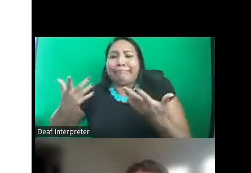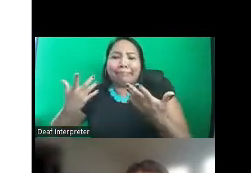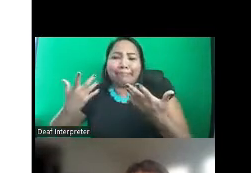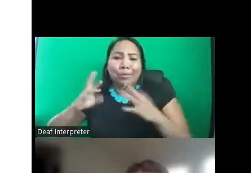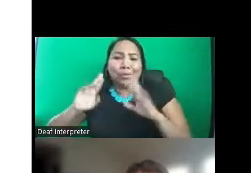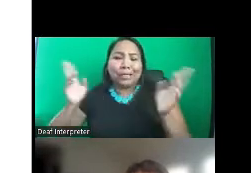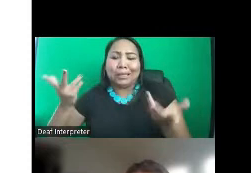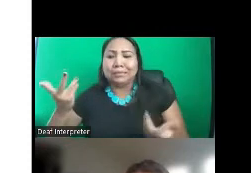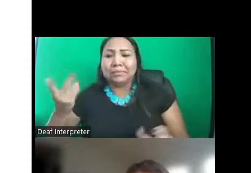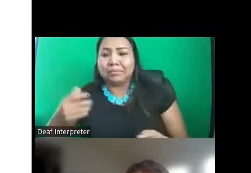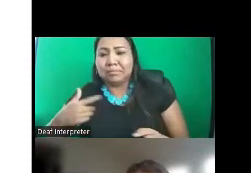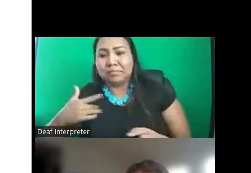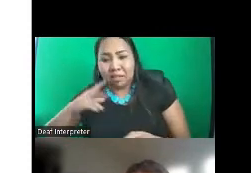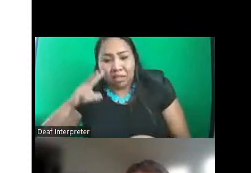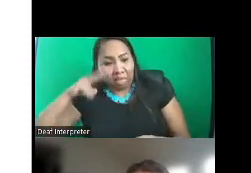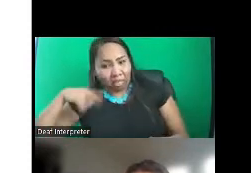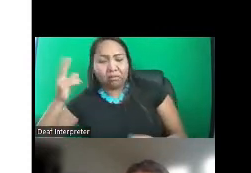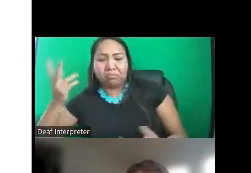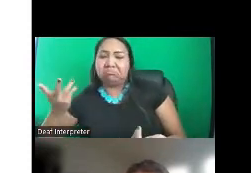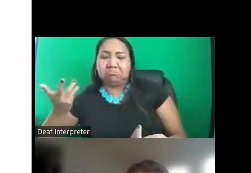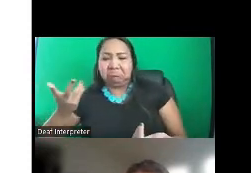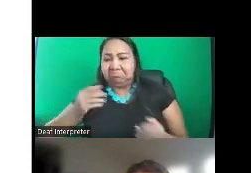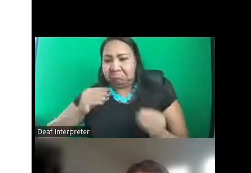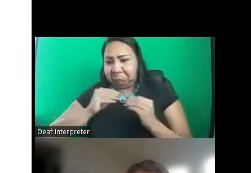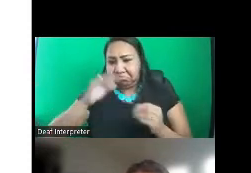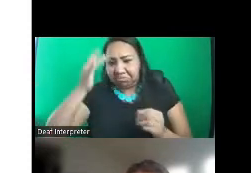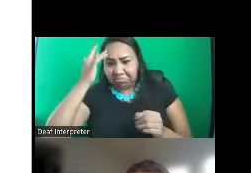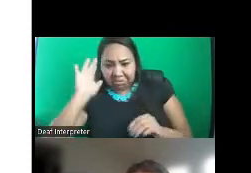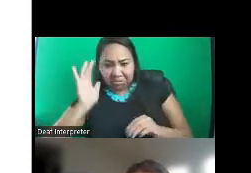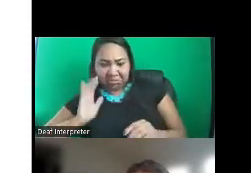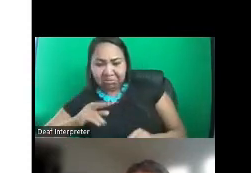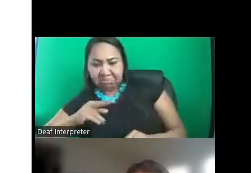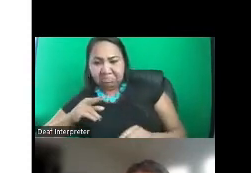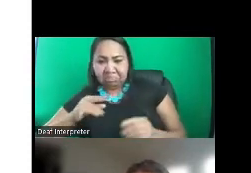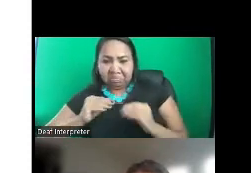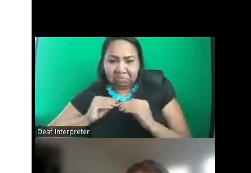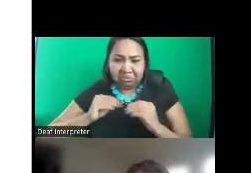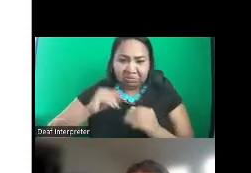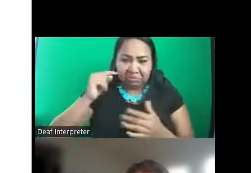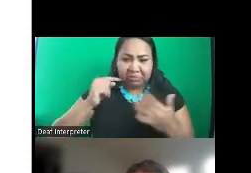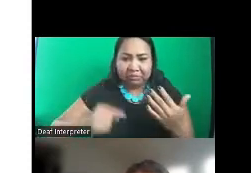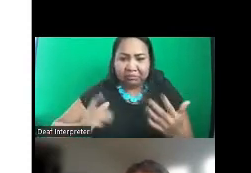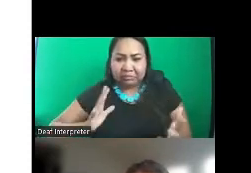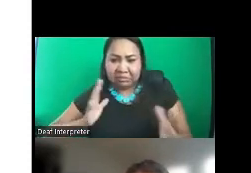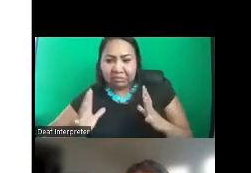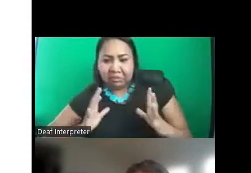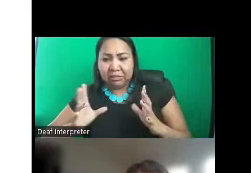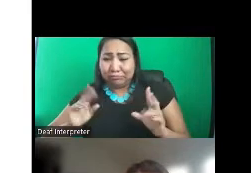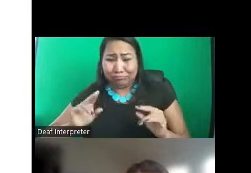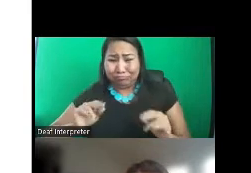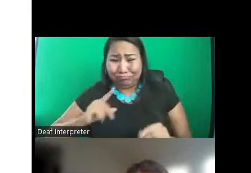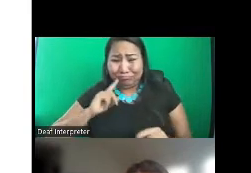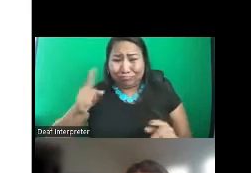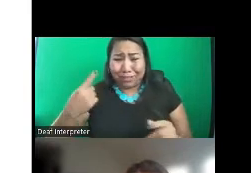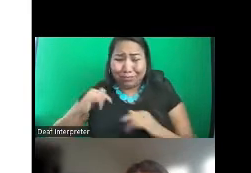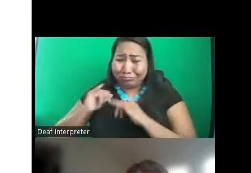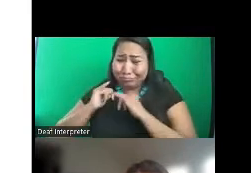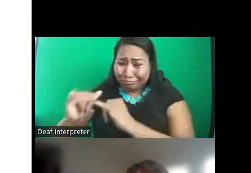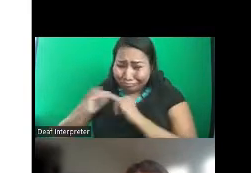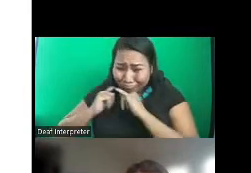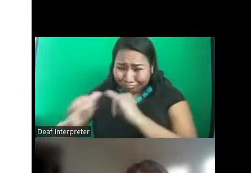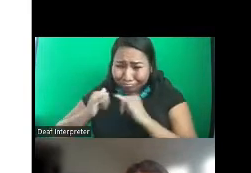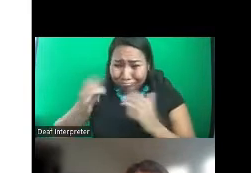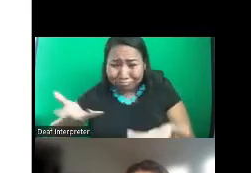I'm just there to help and serve you. And I've just had these experiences with clients that even some that were terrified that don't